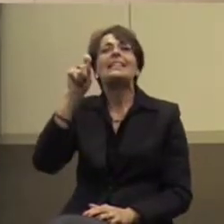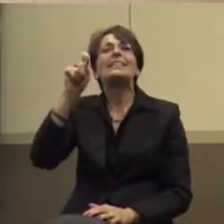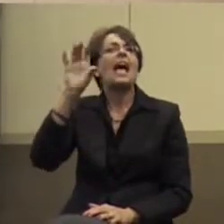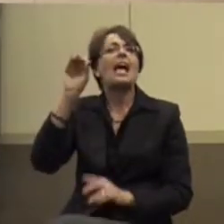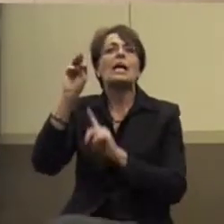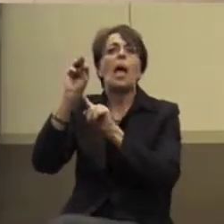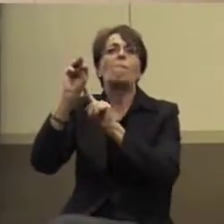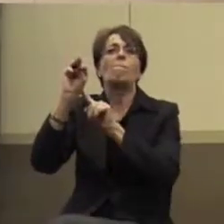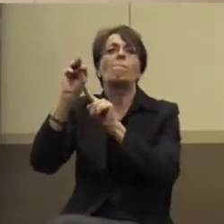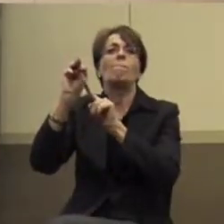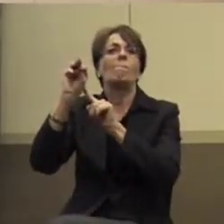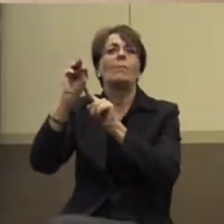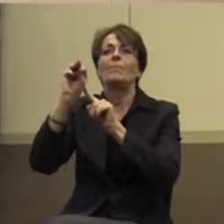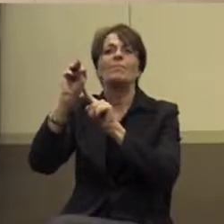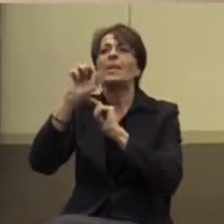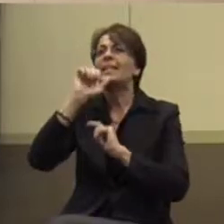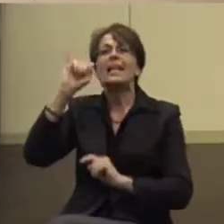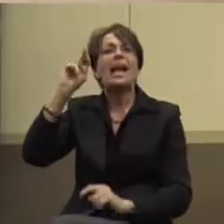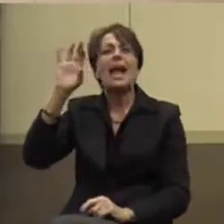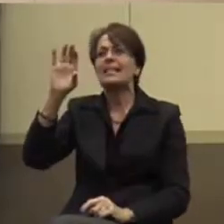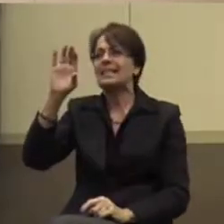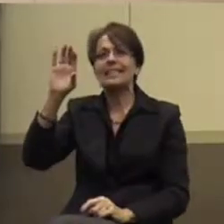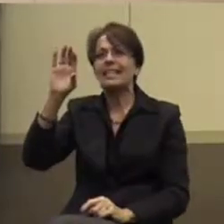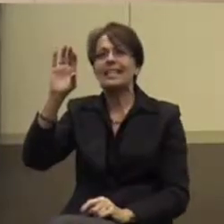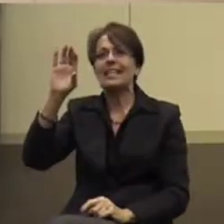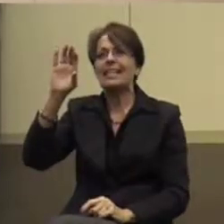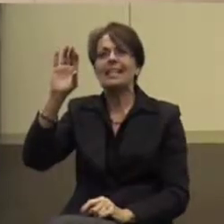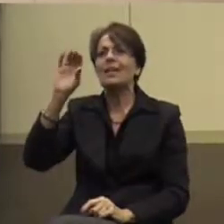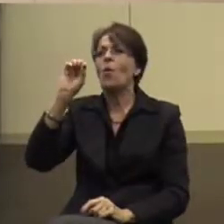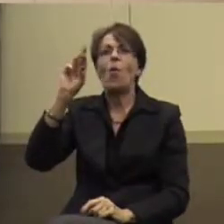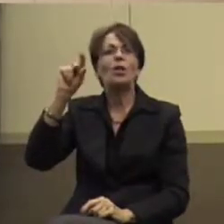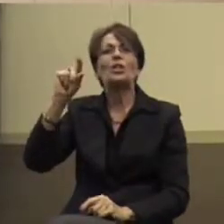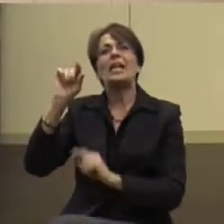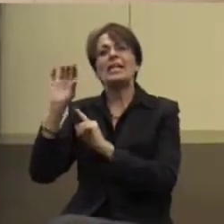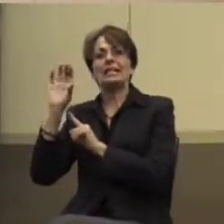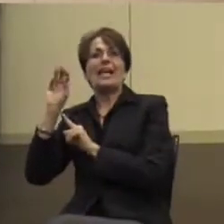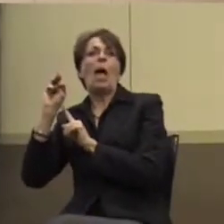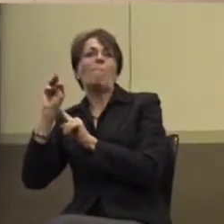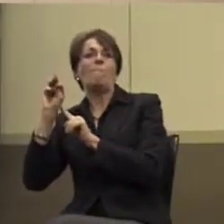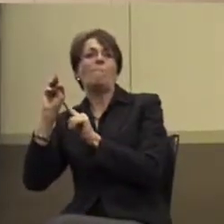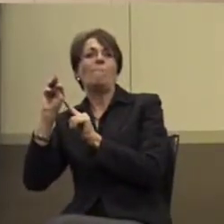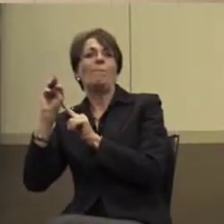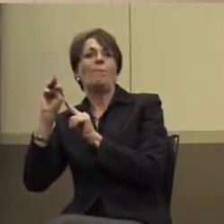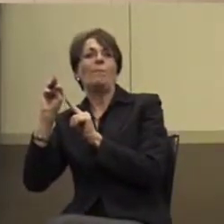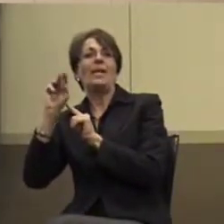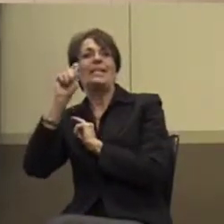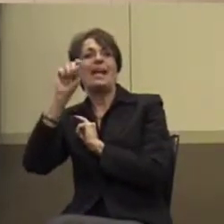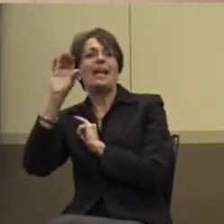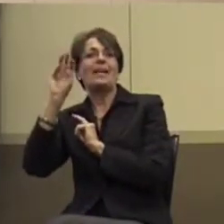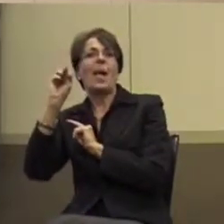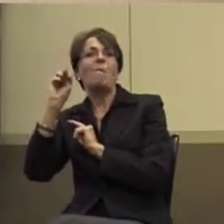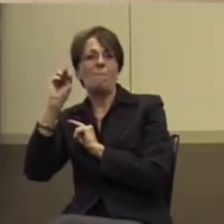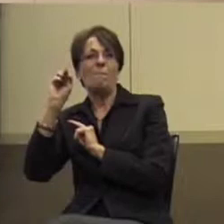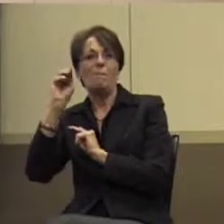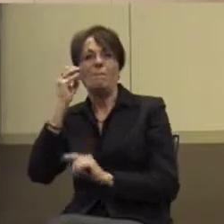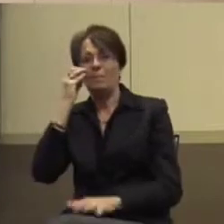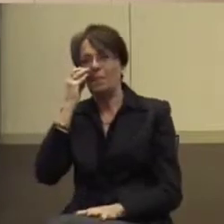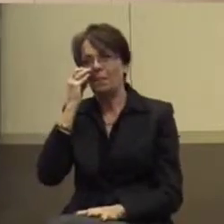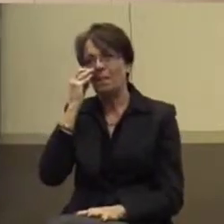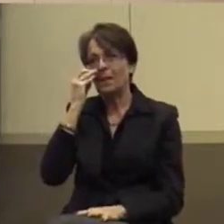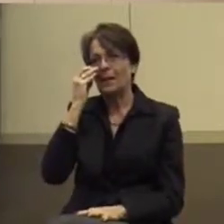you. I figured that. I was going to give that as a third option, but okay. So it's .com.